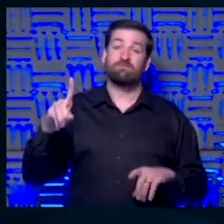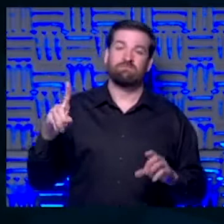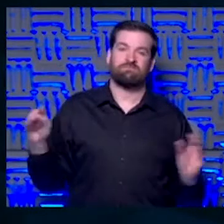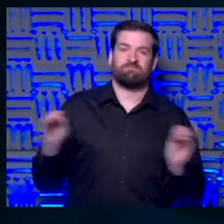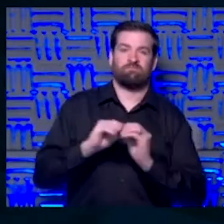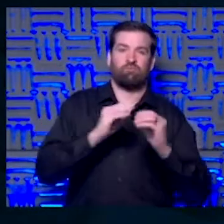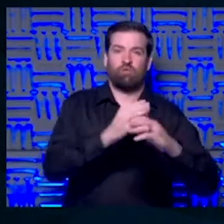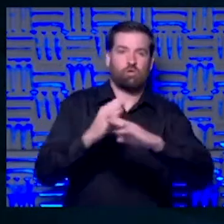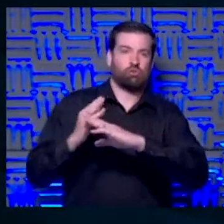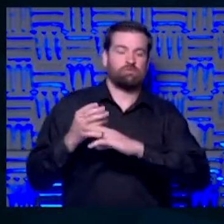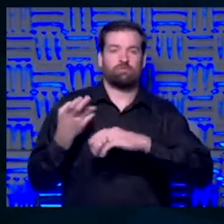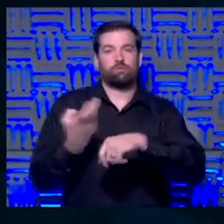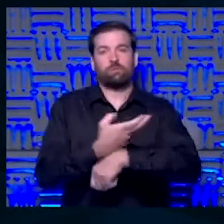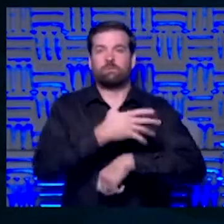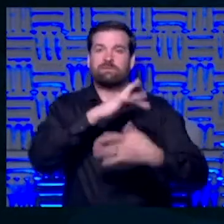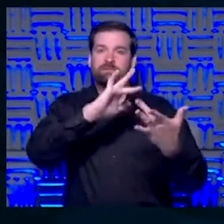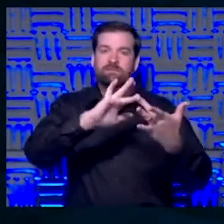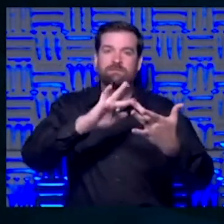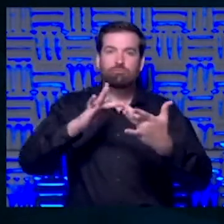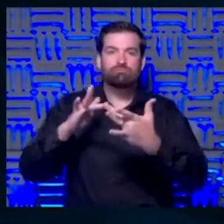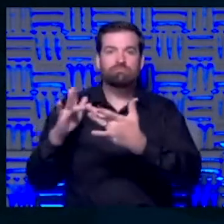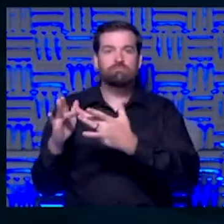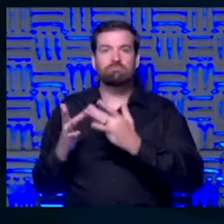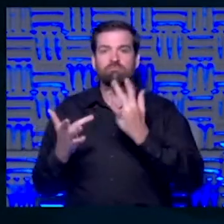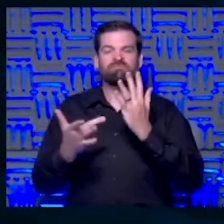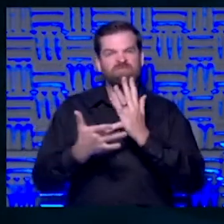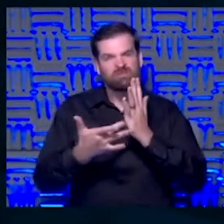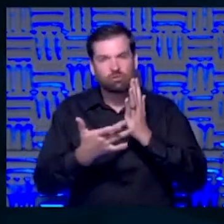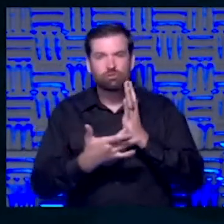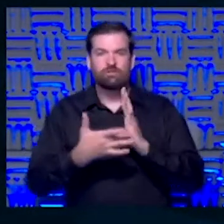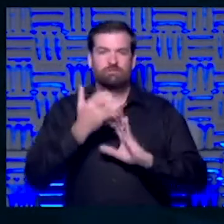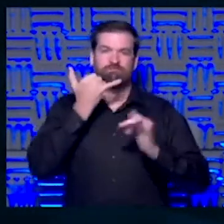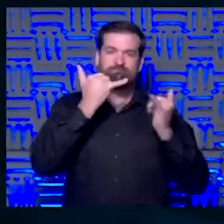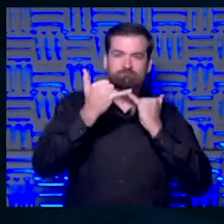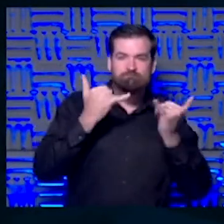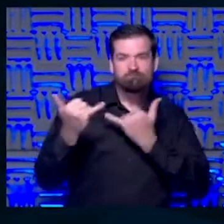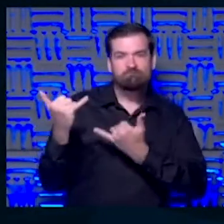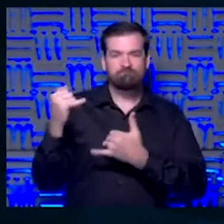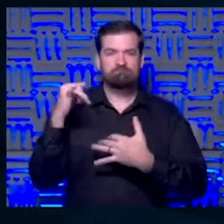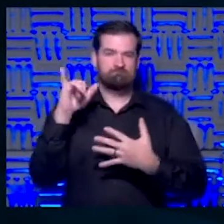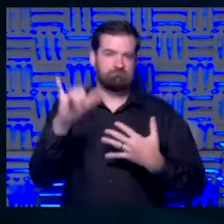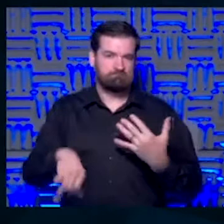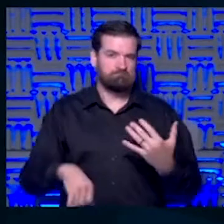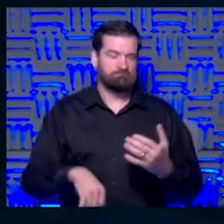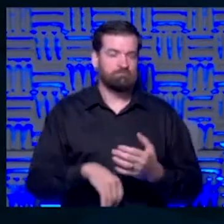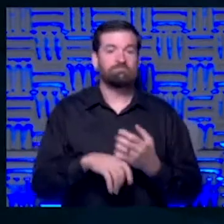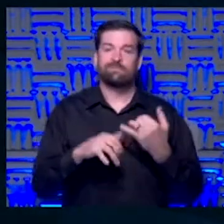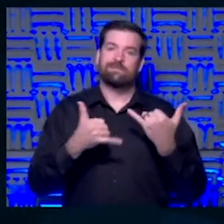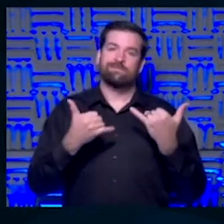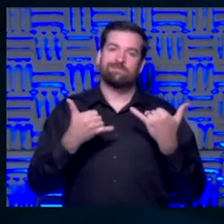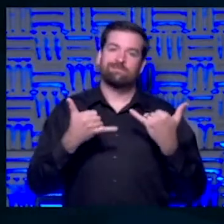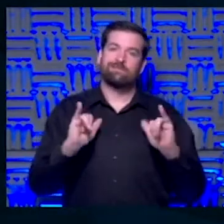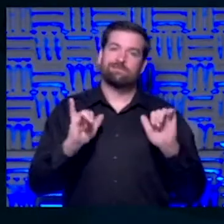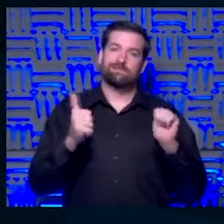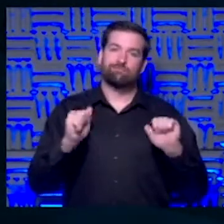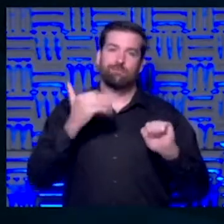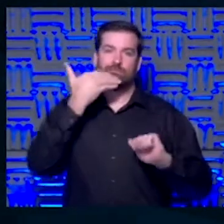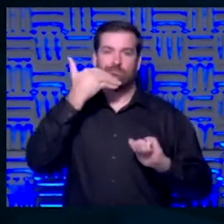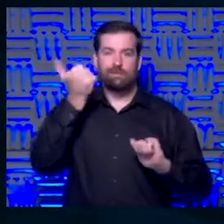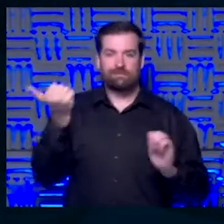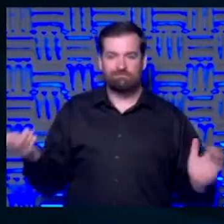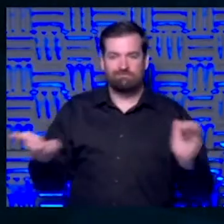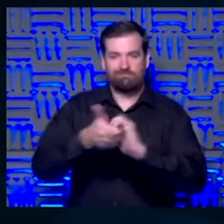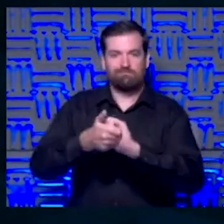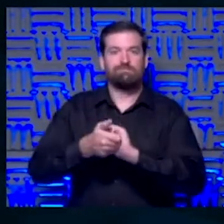and use technology, talk to people over the phones more, and things like that. But we're still doing our best to connect people to the resources that they